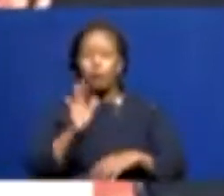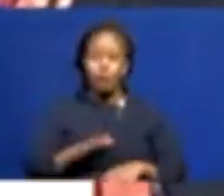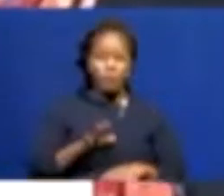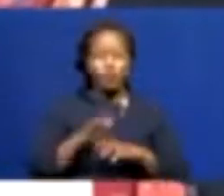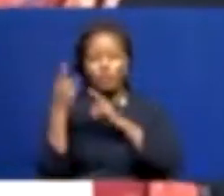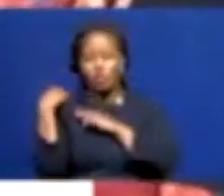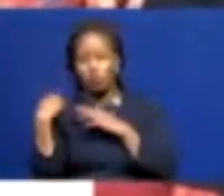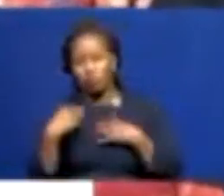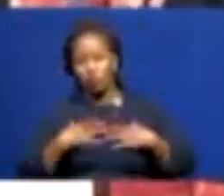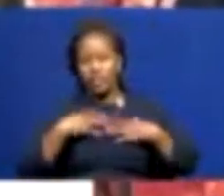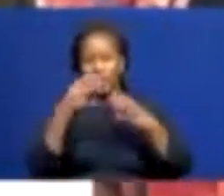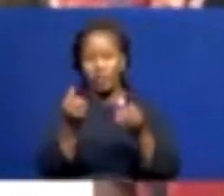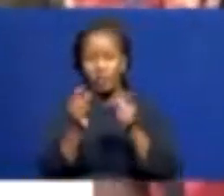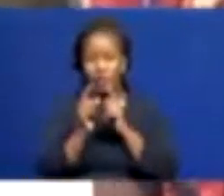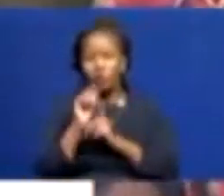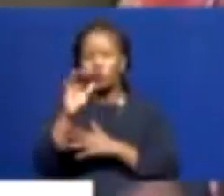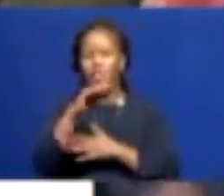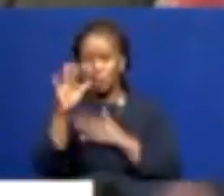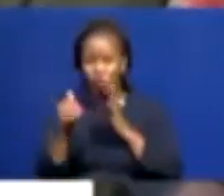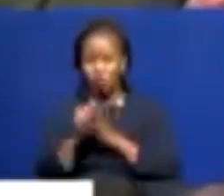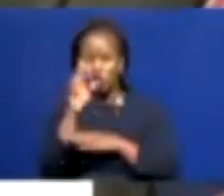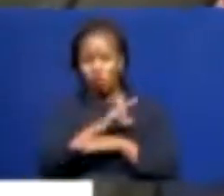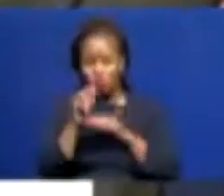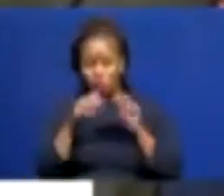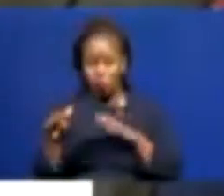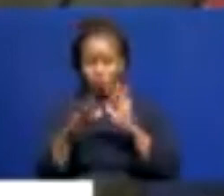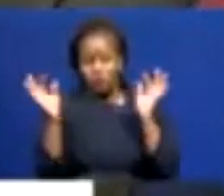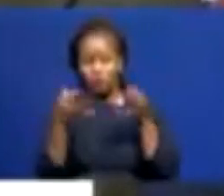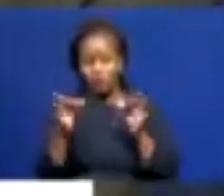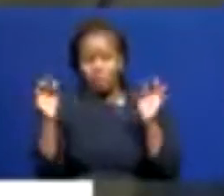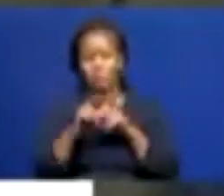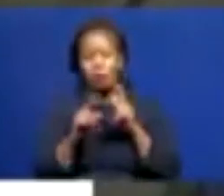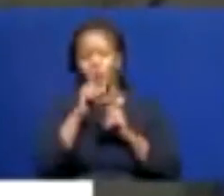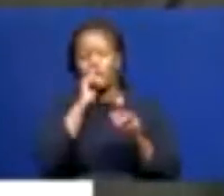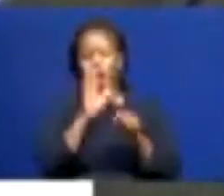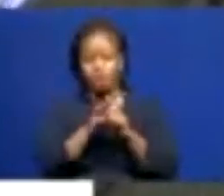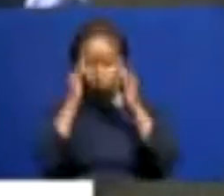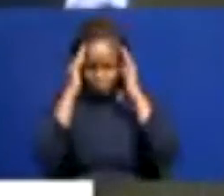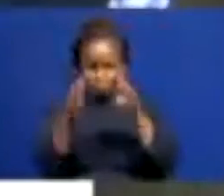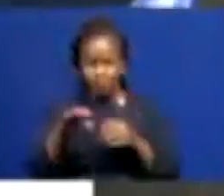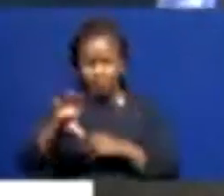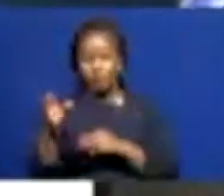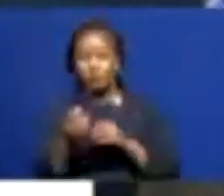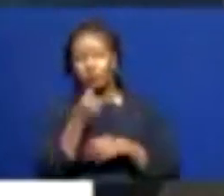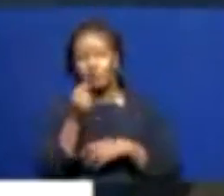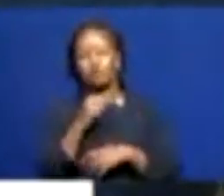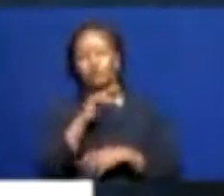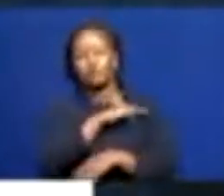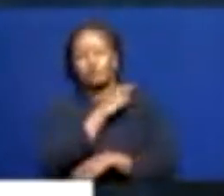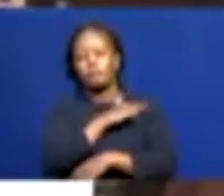health and called upon them to take advantage of the opportunity while pledging commitment from the county to cater for treatment for